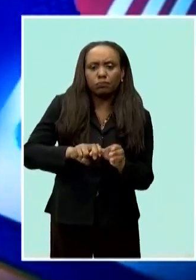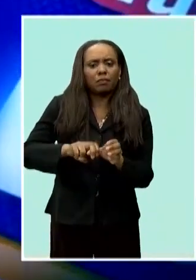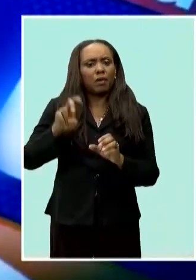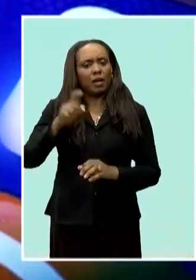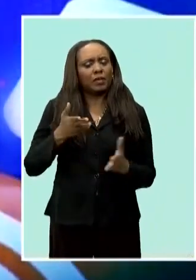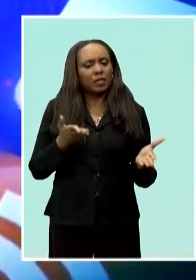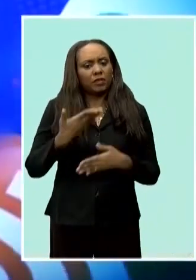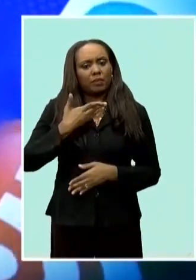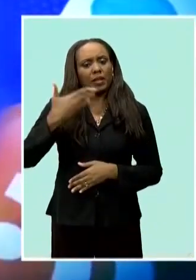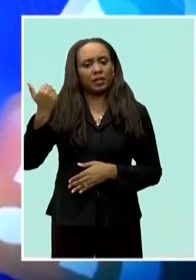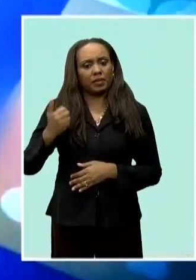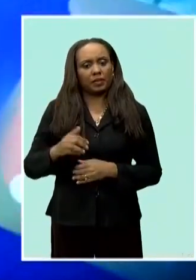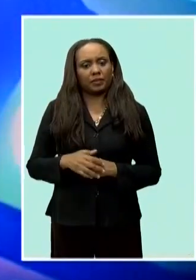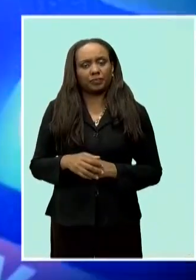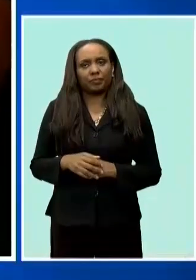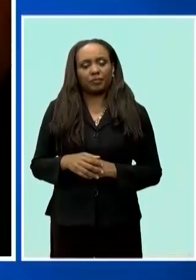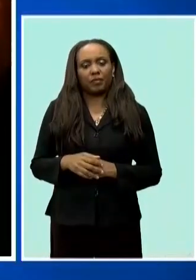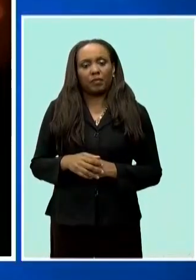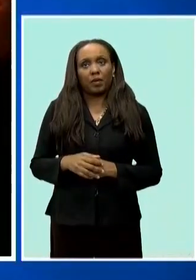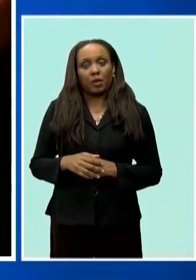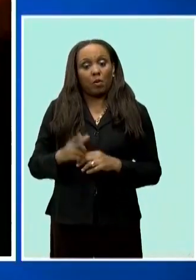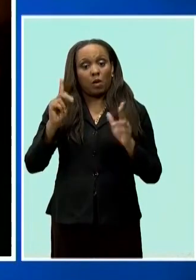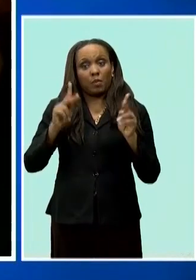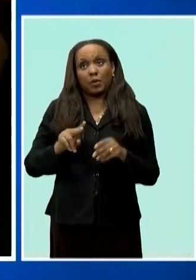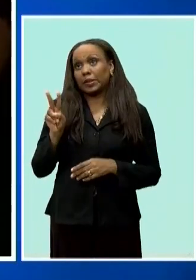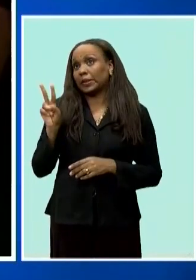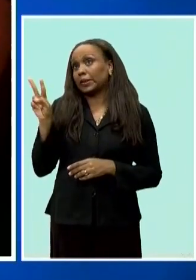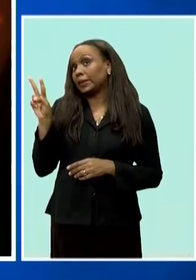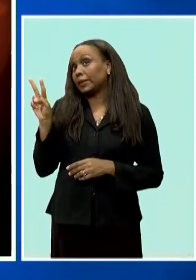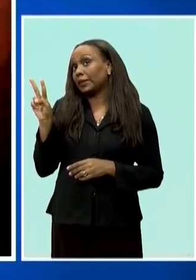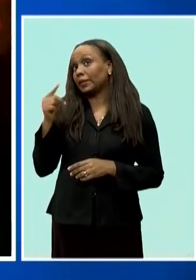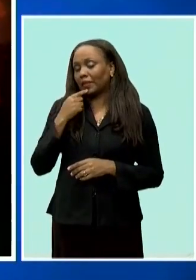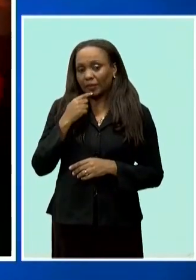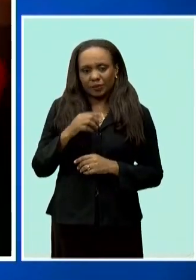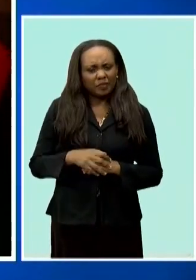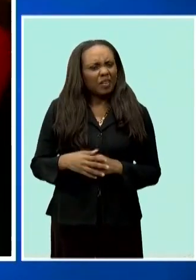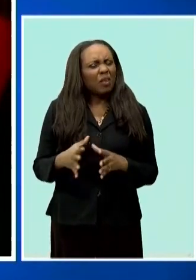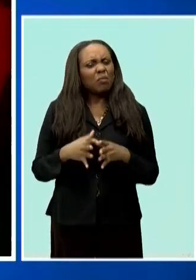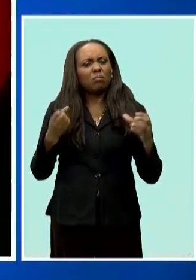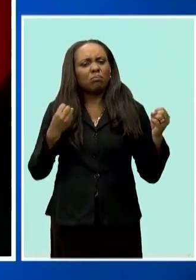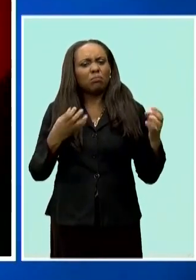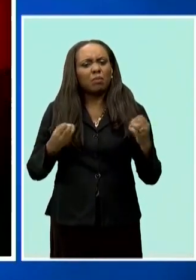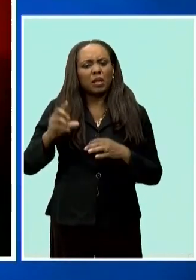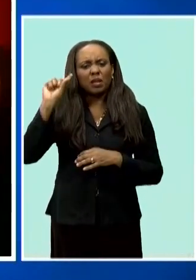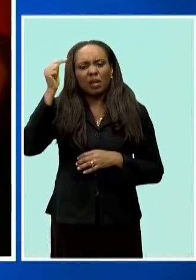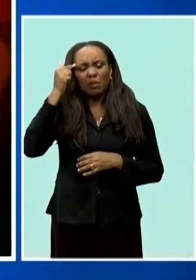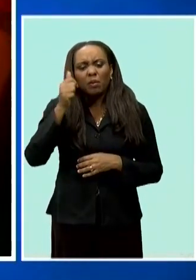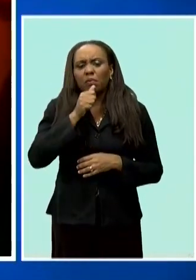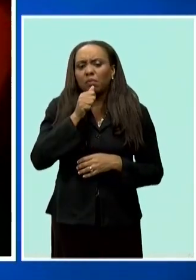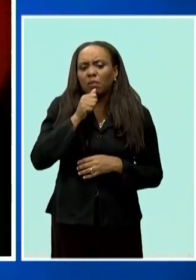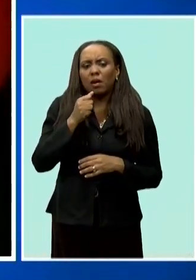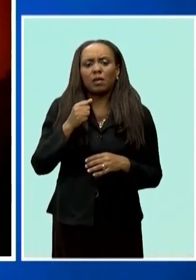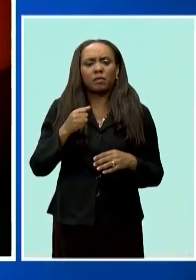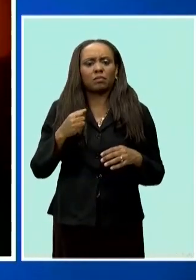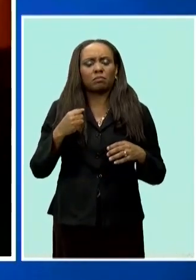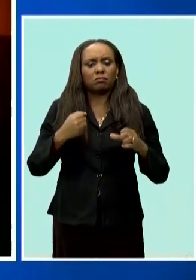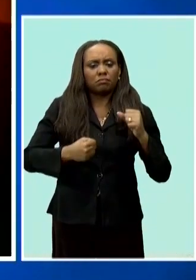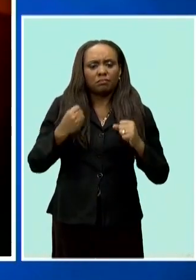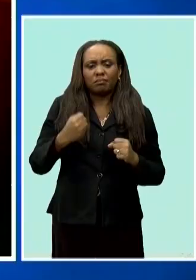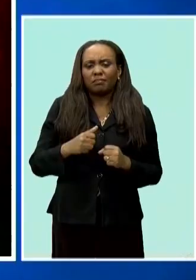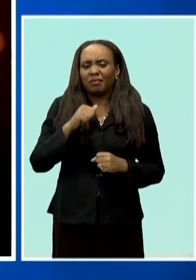And Sharika is here now in our social media corner. Good evening, Sharika. Good evening, Lisa. And here's what's trending. Prime Minister Mia